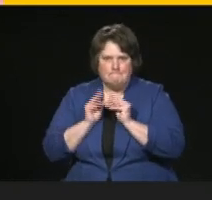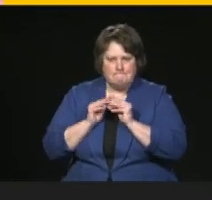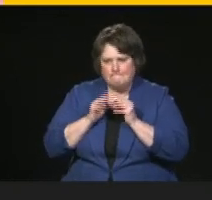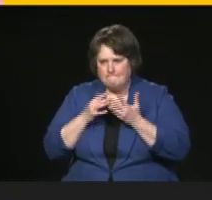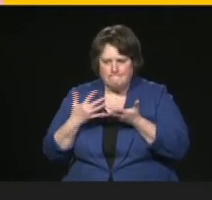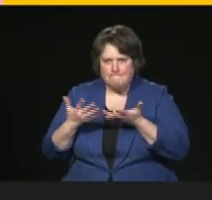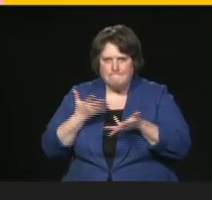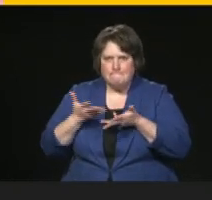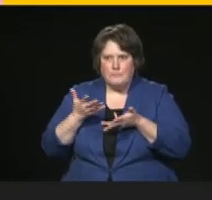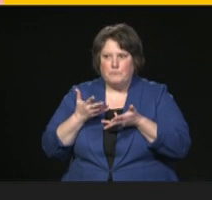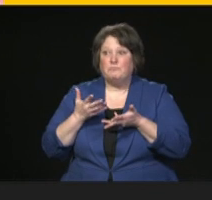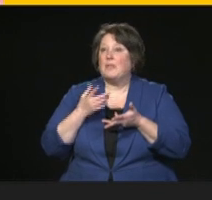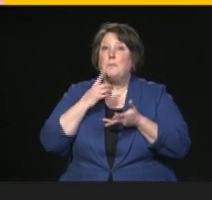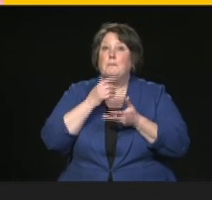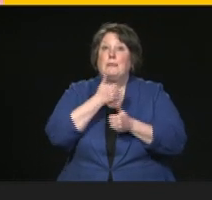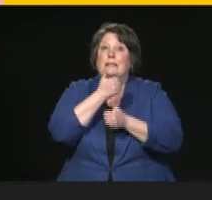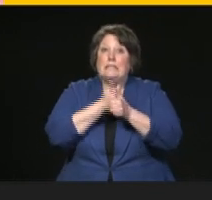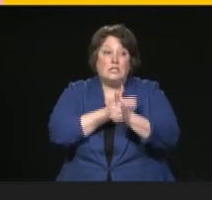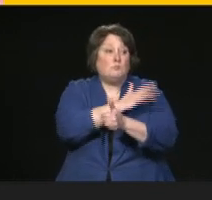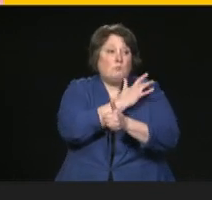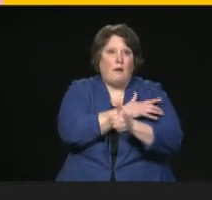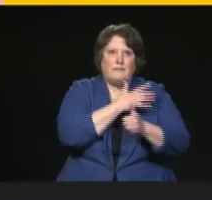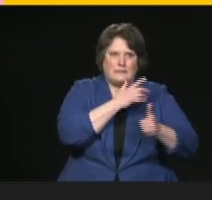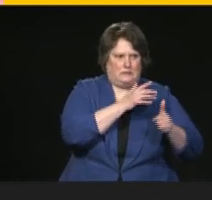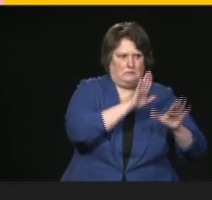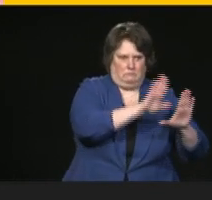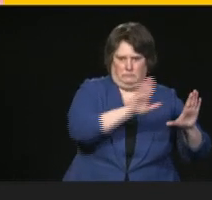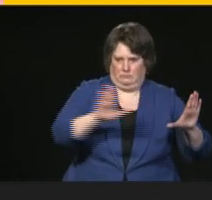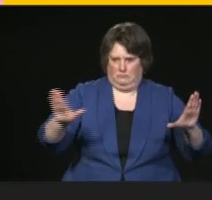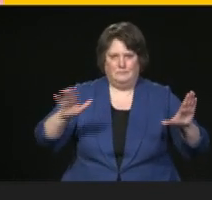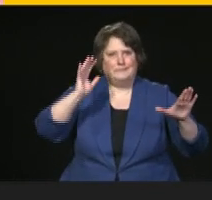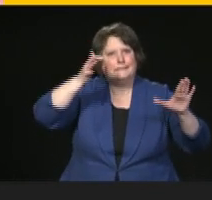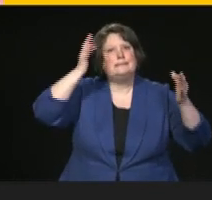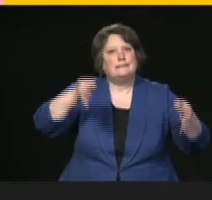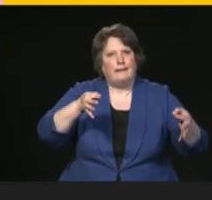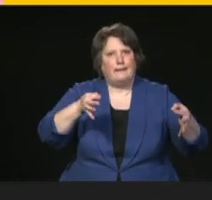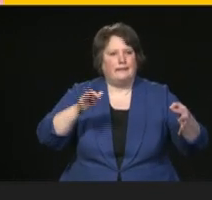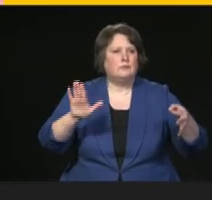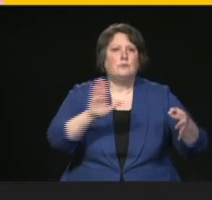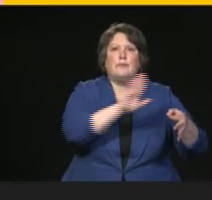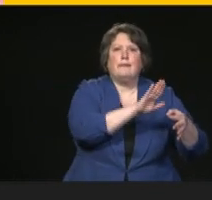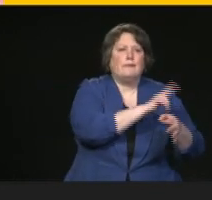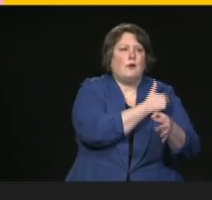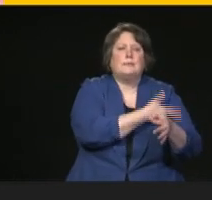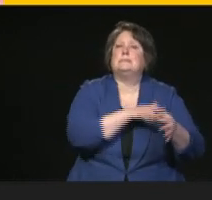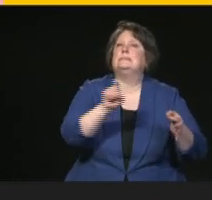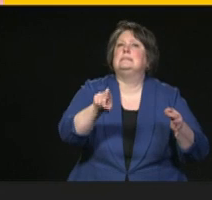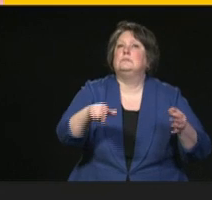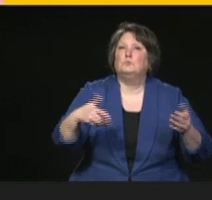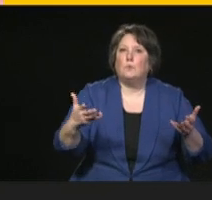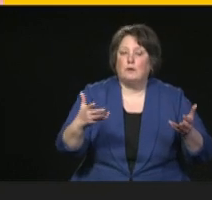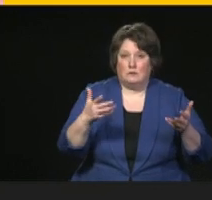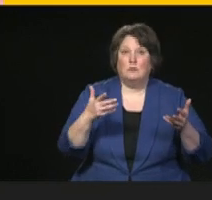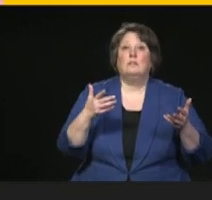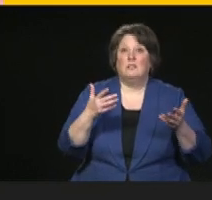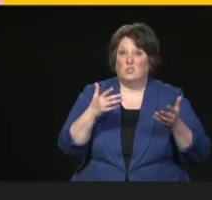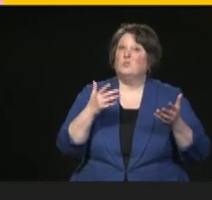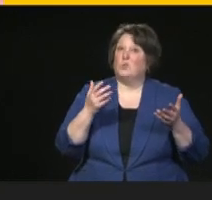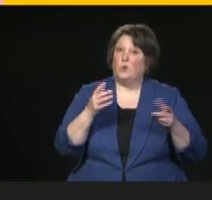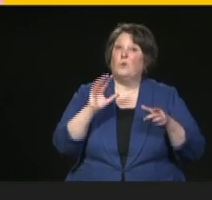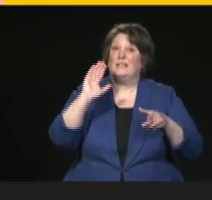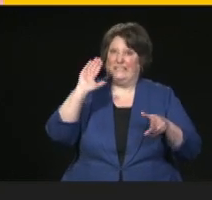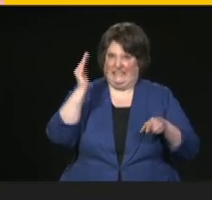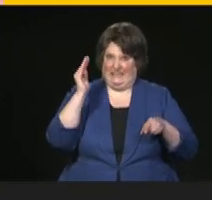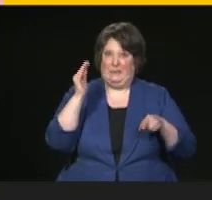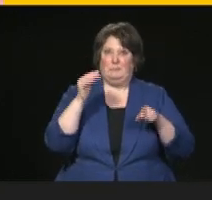in terms of the healthcare system, what the needs may be. There's a lot of modeling and projection going on in each of the provinces and territories, and we